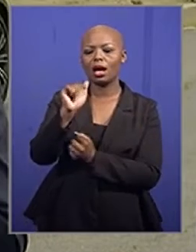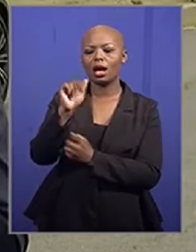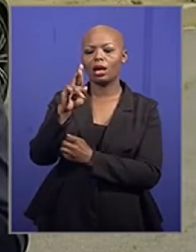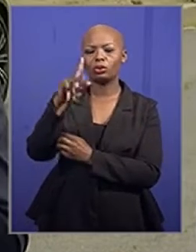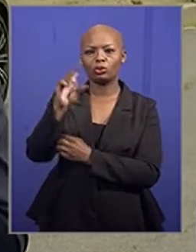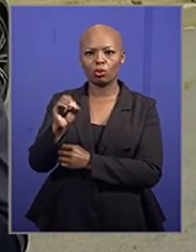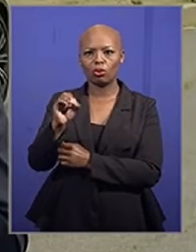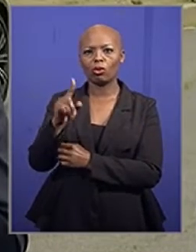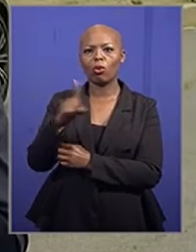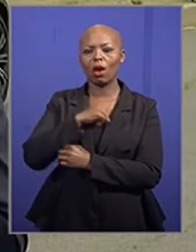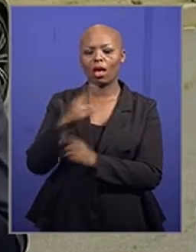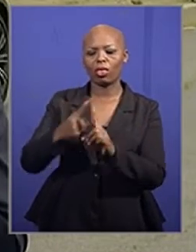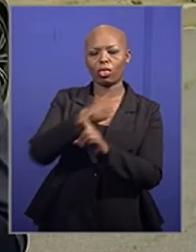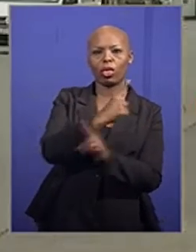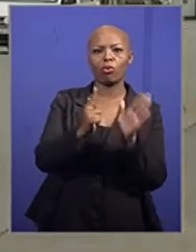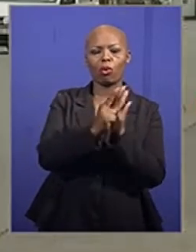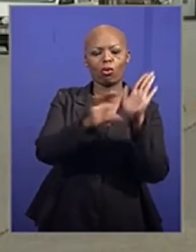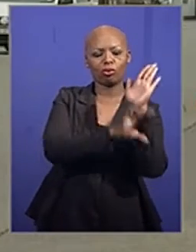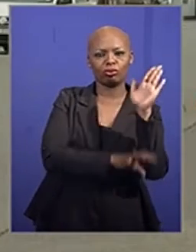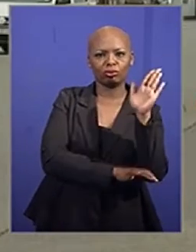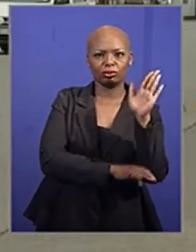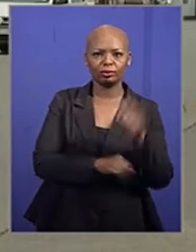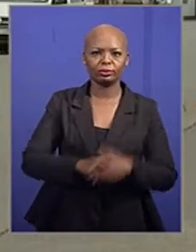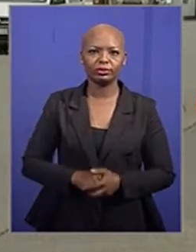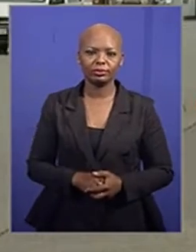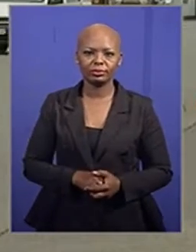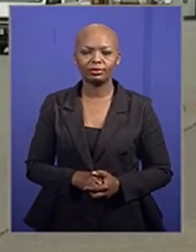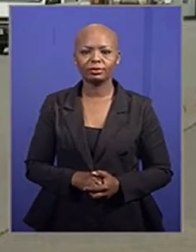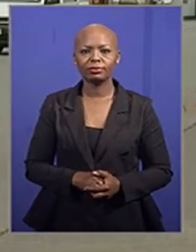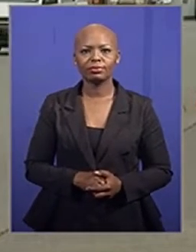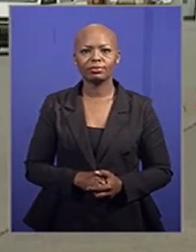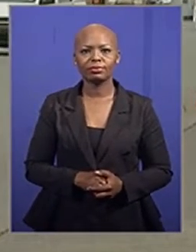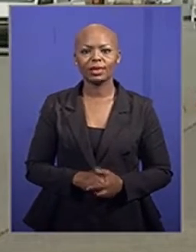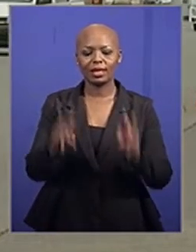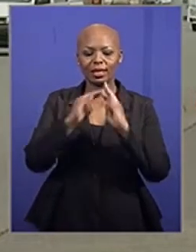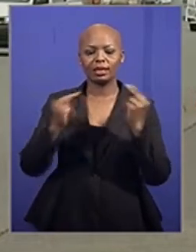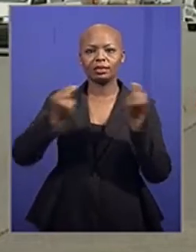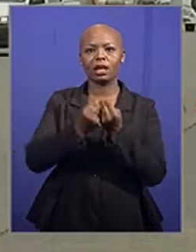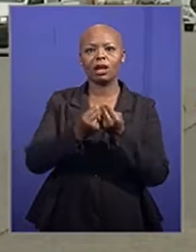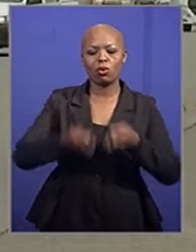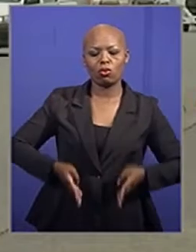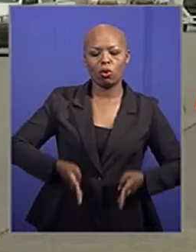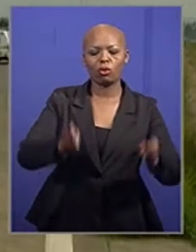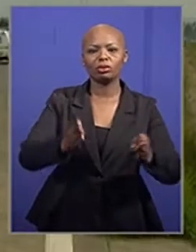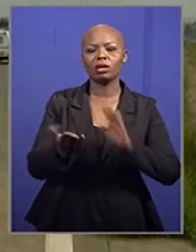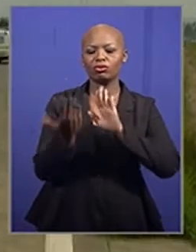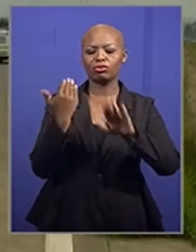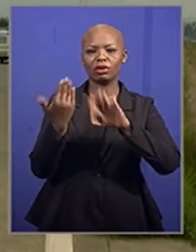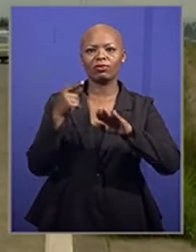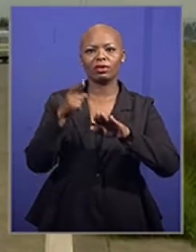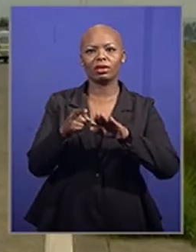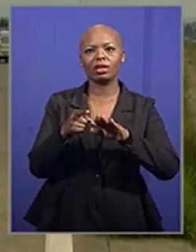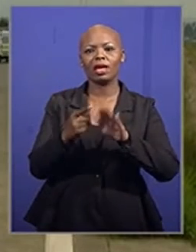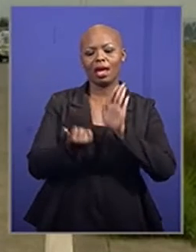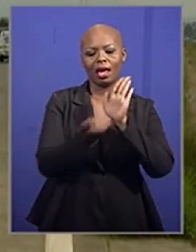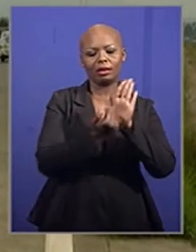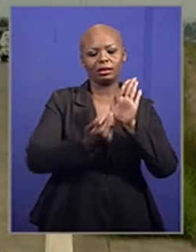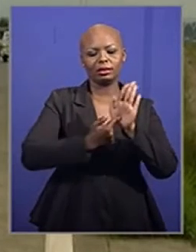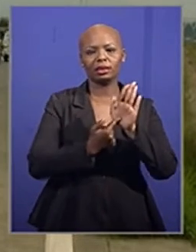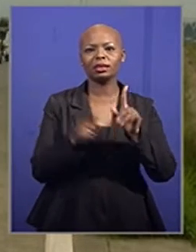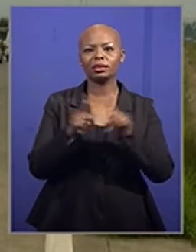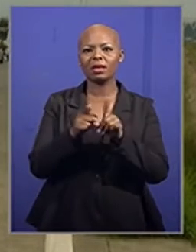unconstitutional and invalid. Mbalula re diphetogo tsa National Road Traffic Act go akaretsa le go fokotsa ga kelo ya notagi e letlelelwang